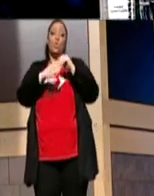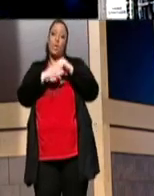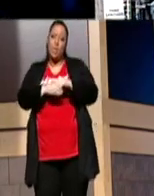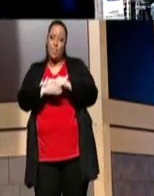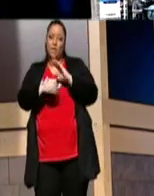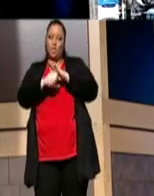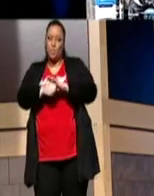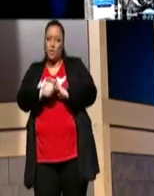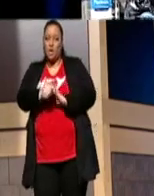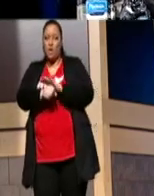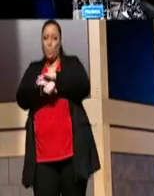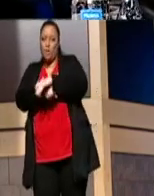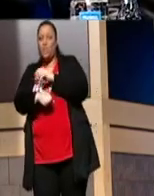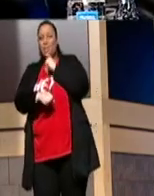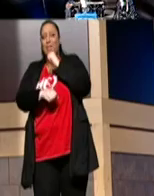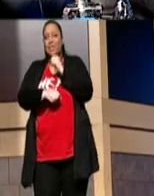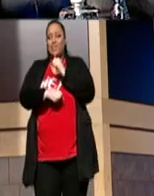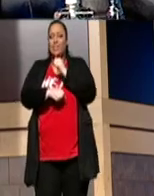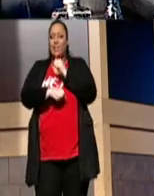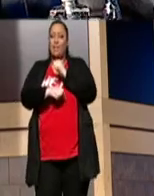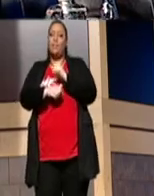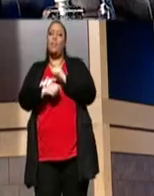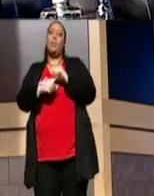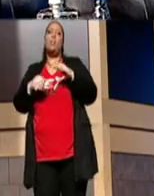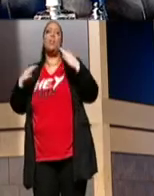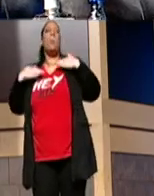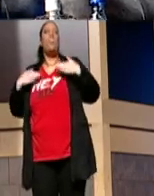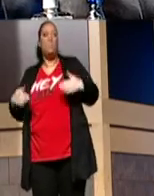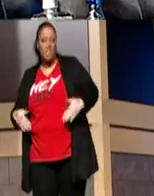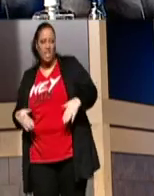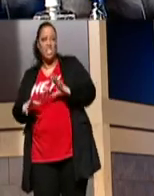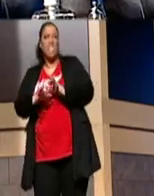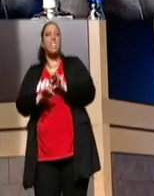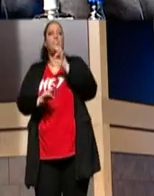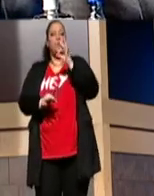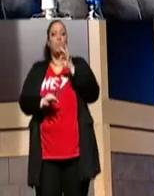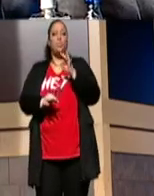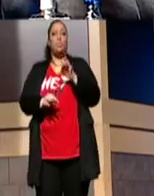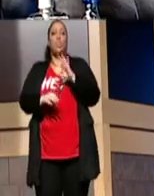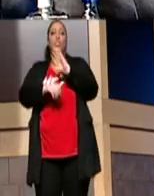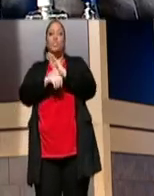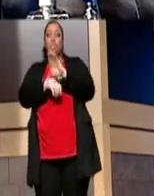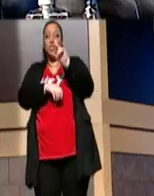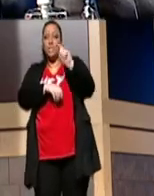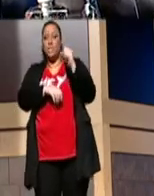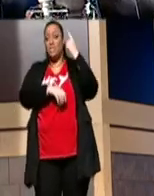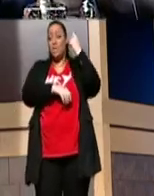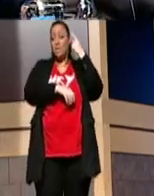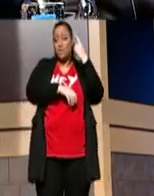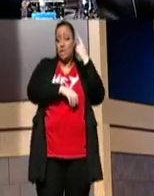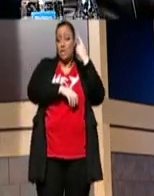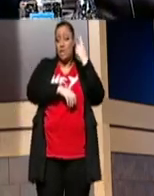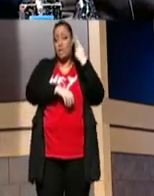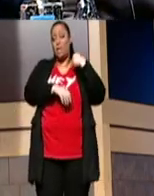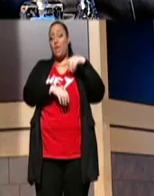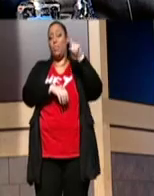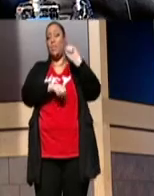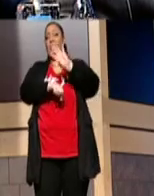running over. It's not carnal. It is spiritual. The church needs to understand that we need to be